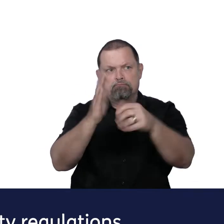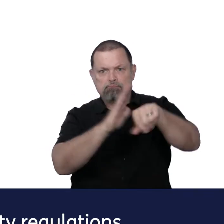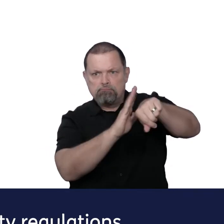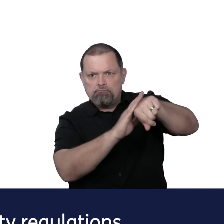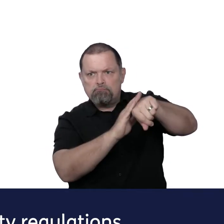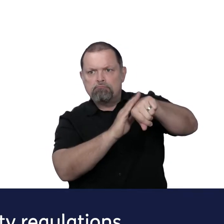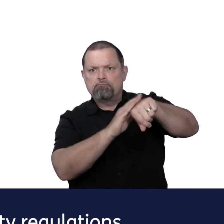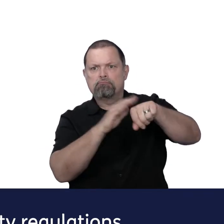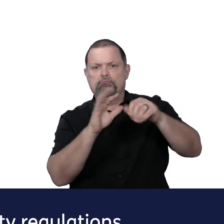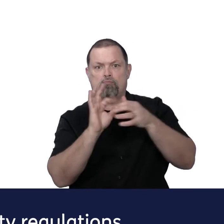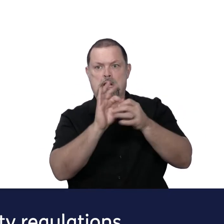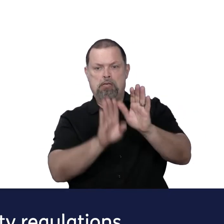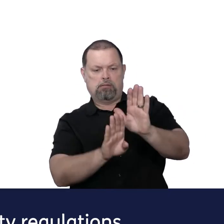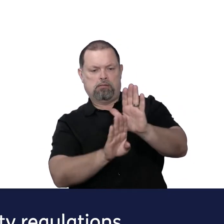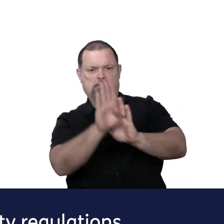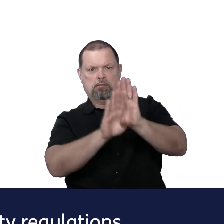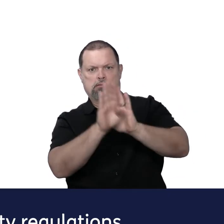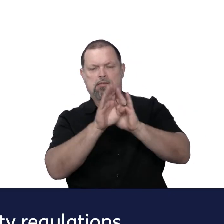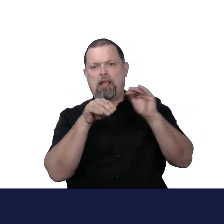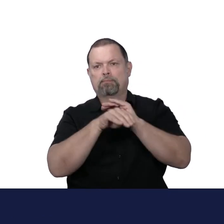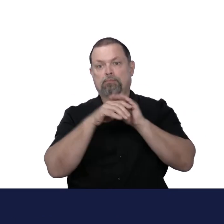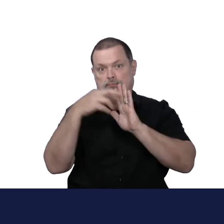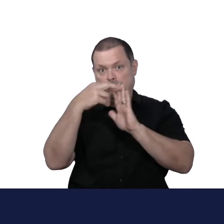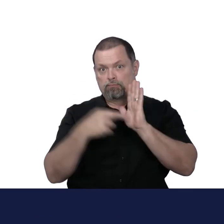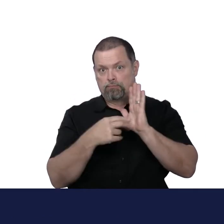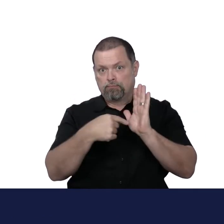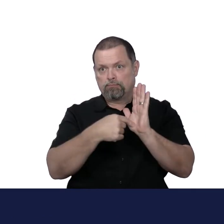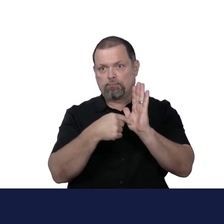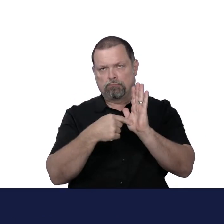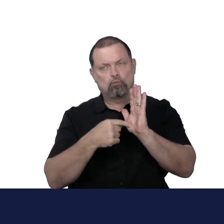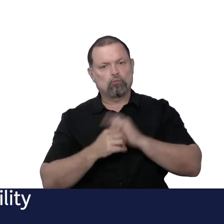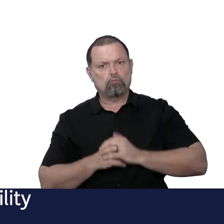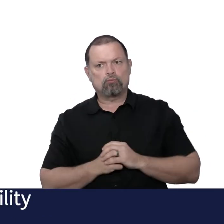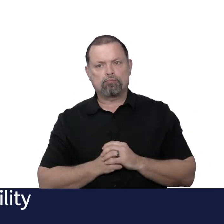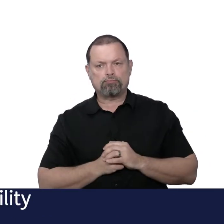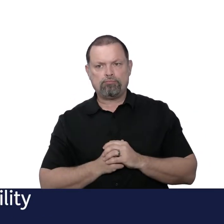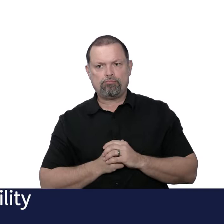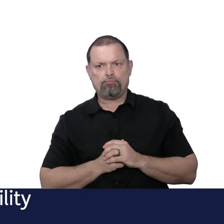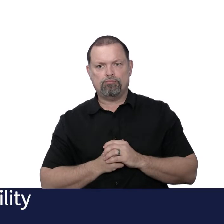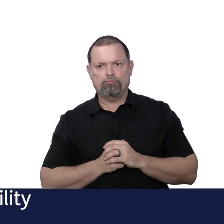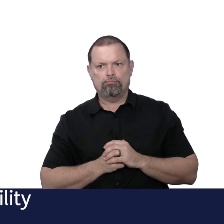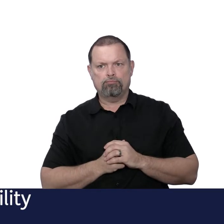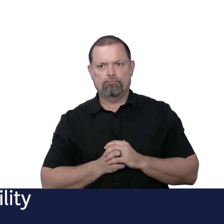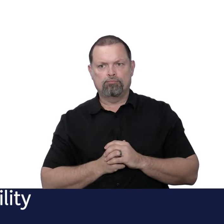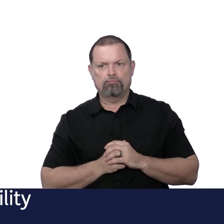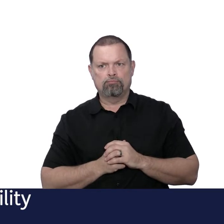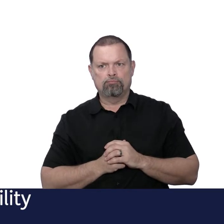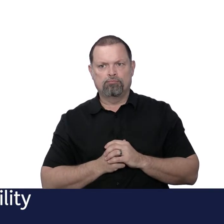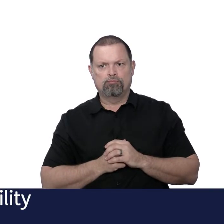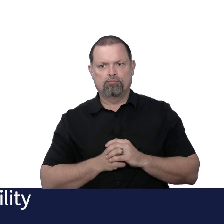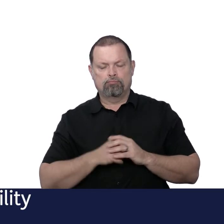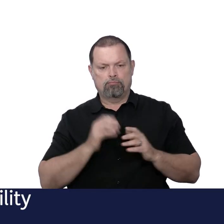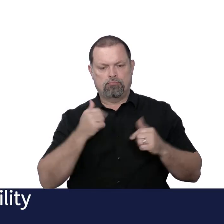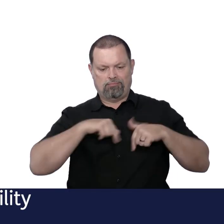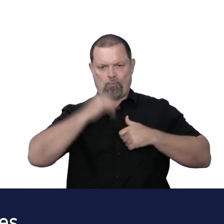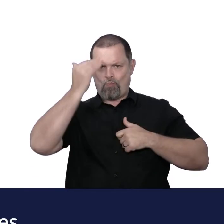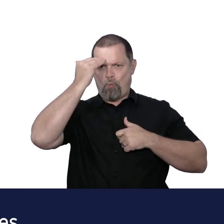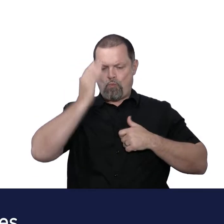of accessibility regulations. We know our accessibility needs